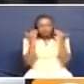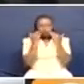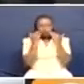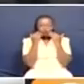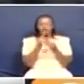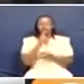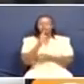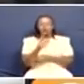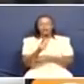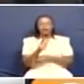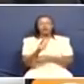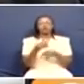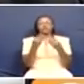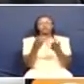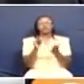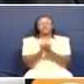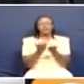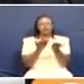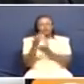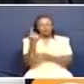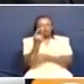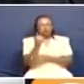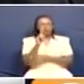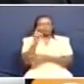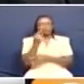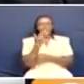made that it be served only on the first respondent.